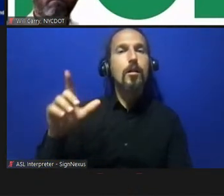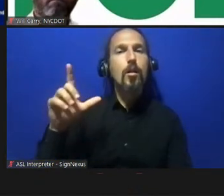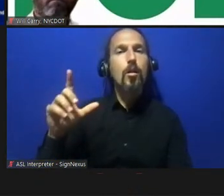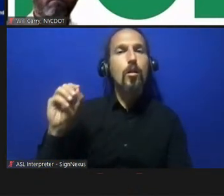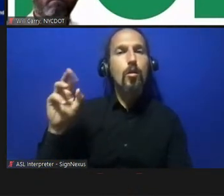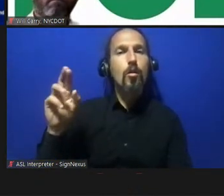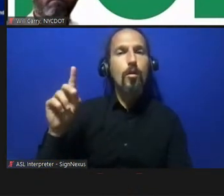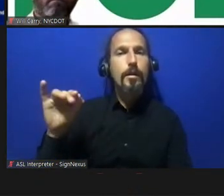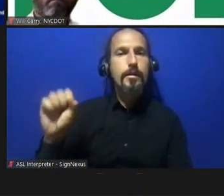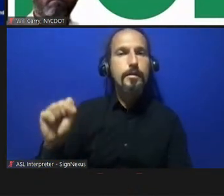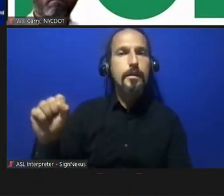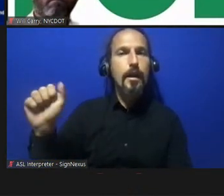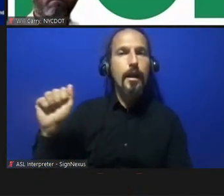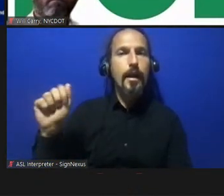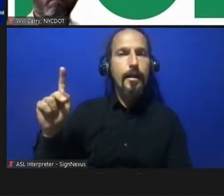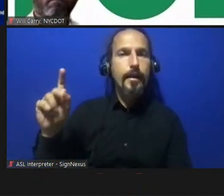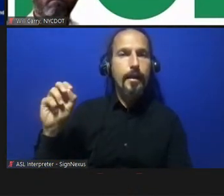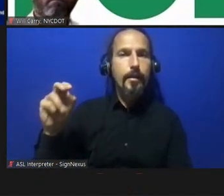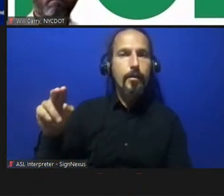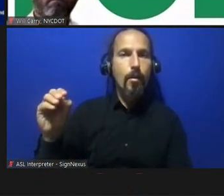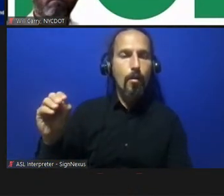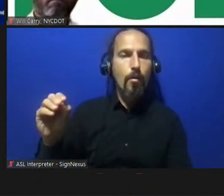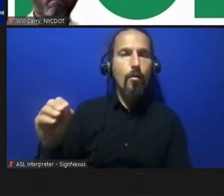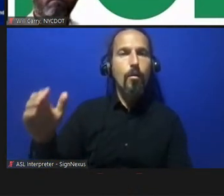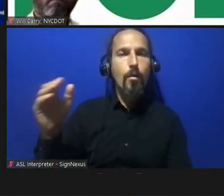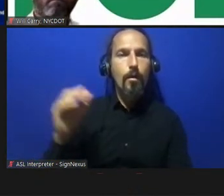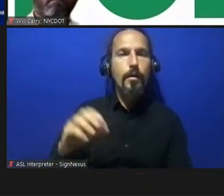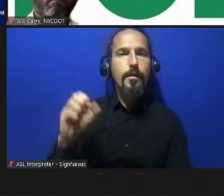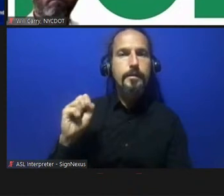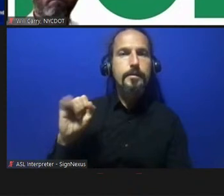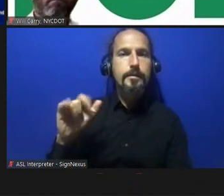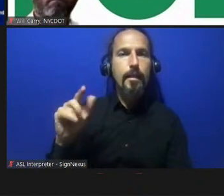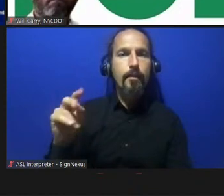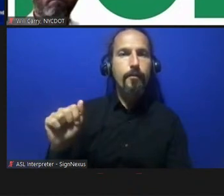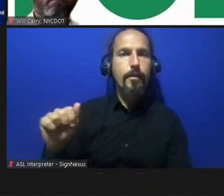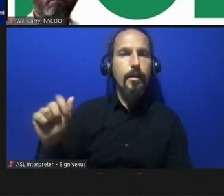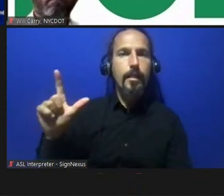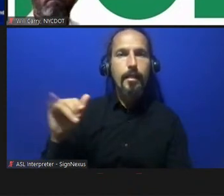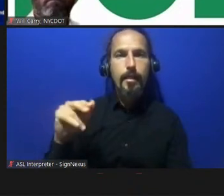aquino to be followed by silvia lynn